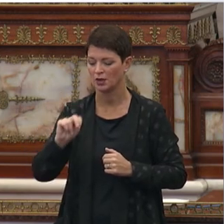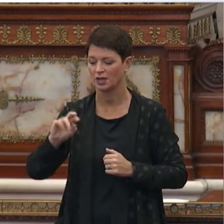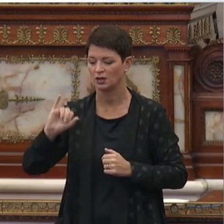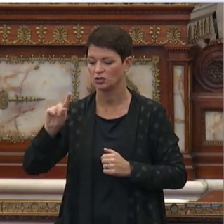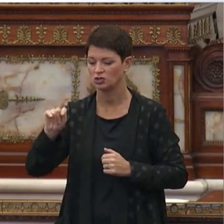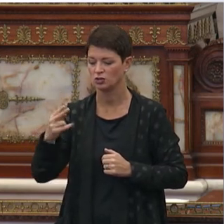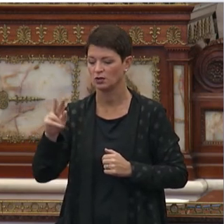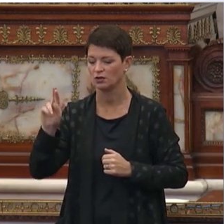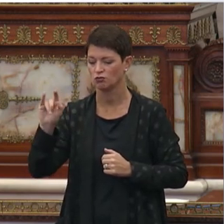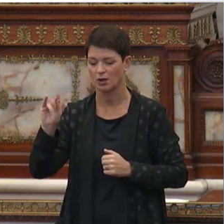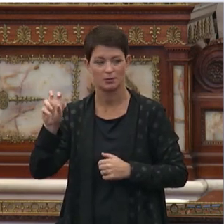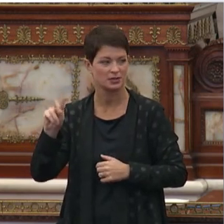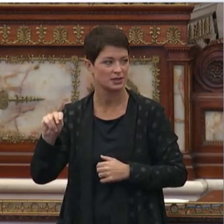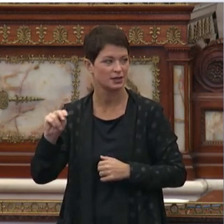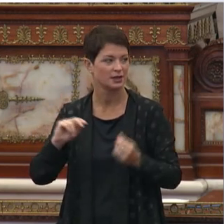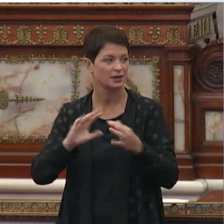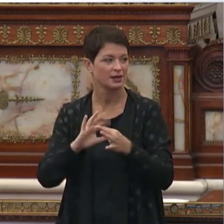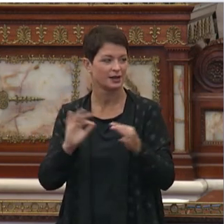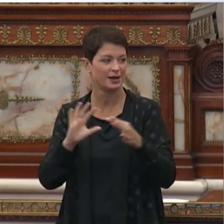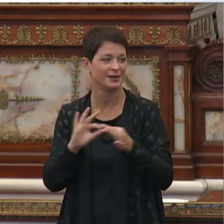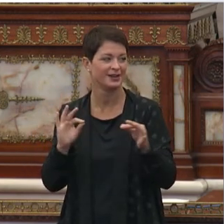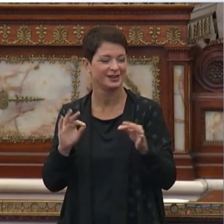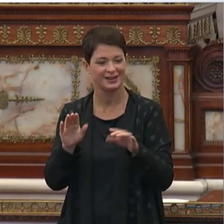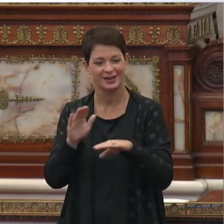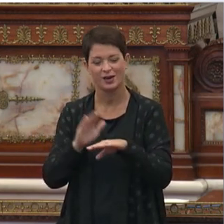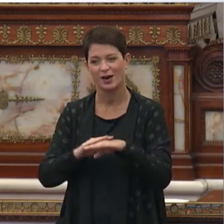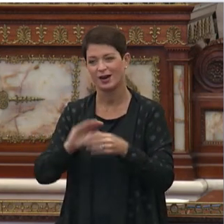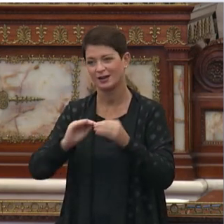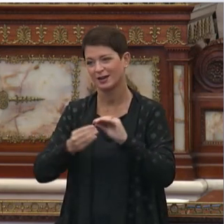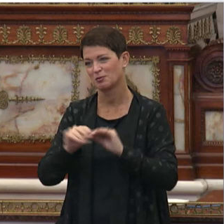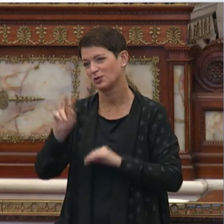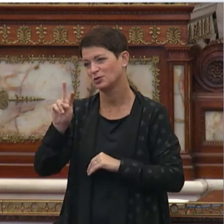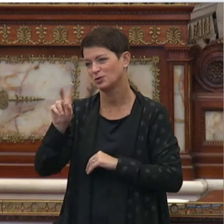here to comment on Bill